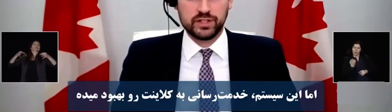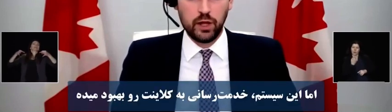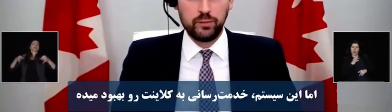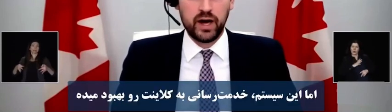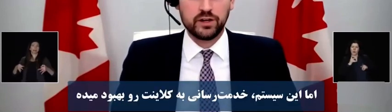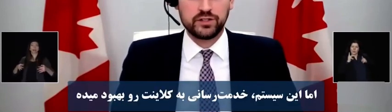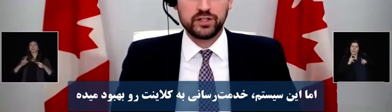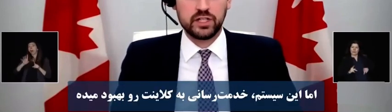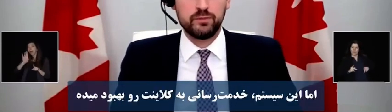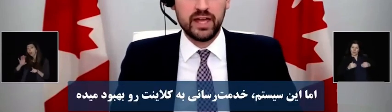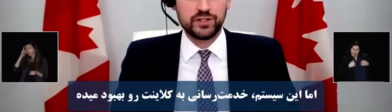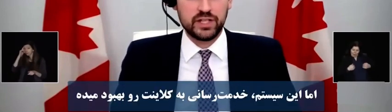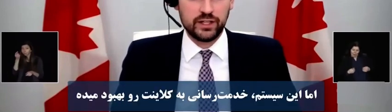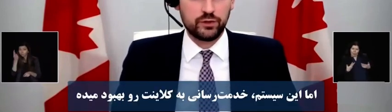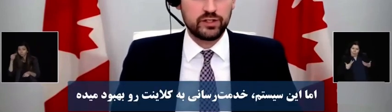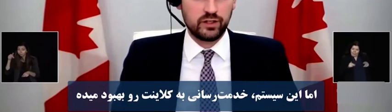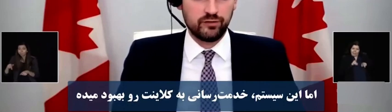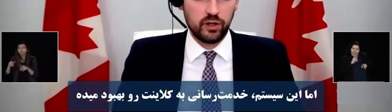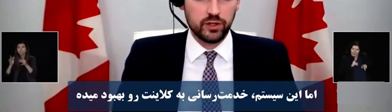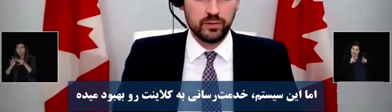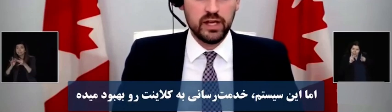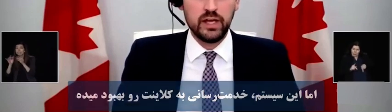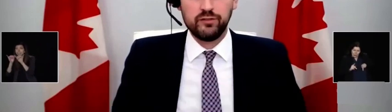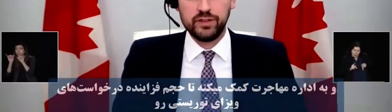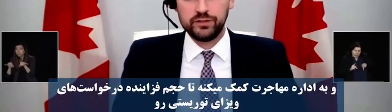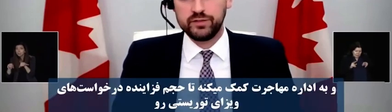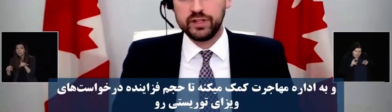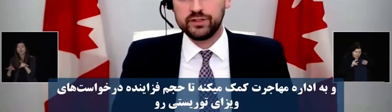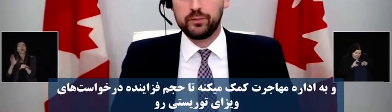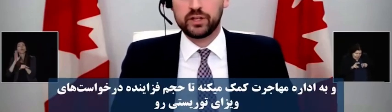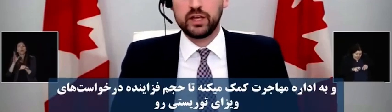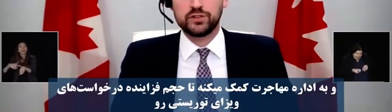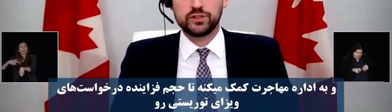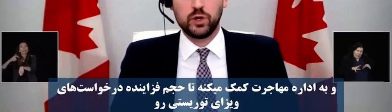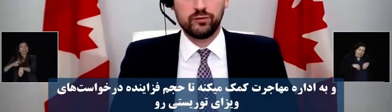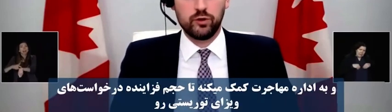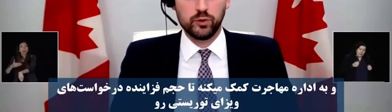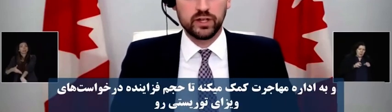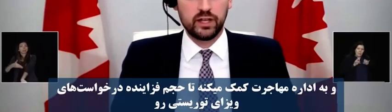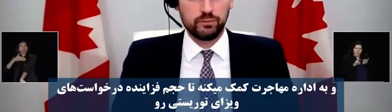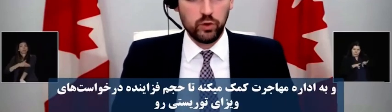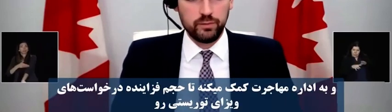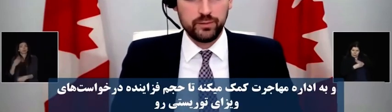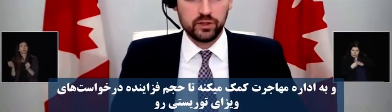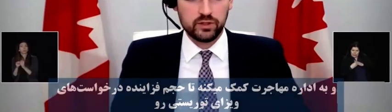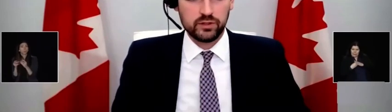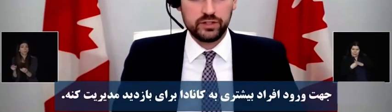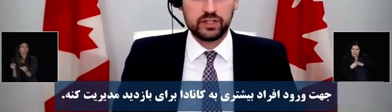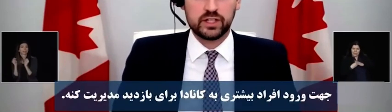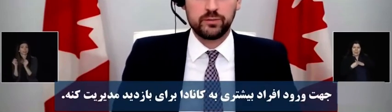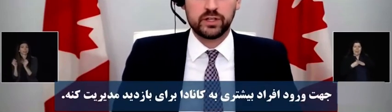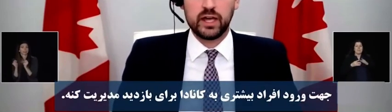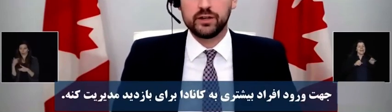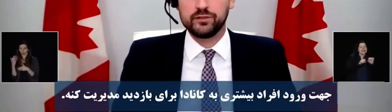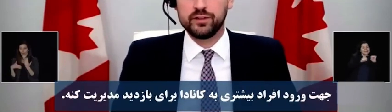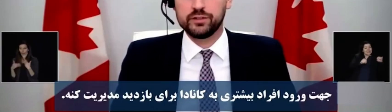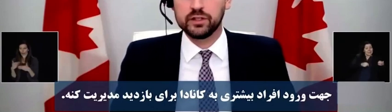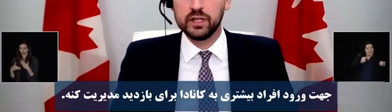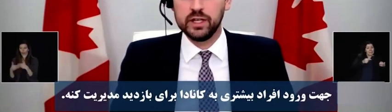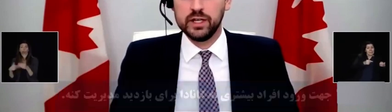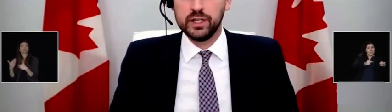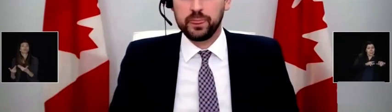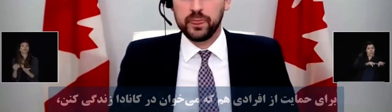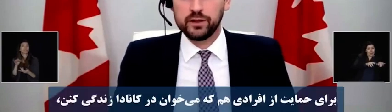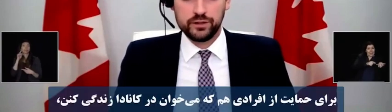client service and help IRCC manage the increasing volume of visitor visa applications going forward as more people seek to come to Canada to